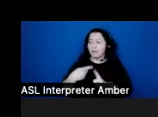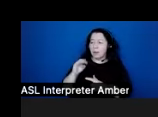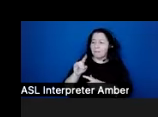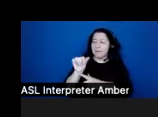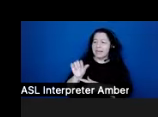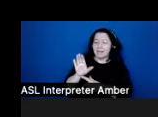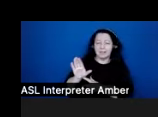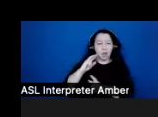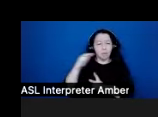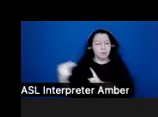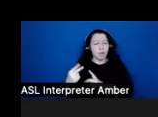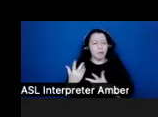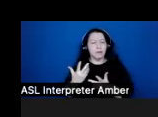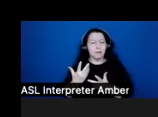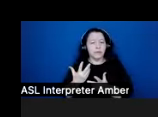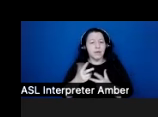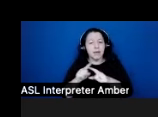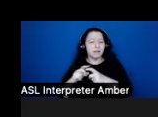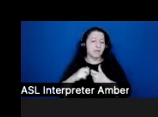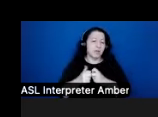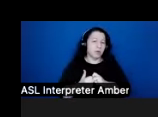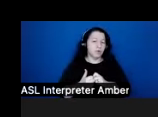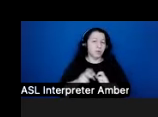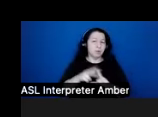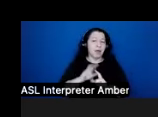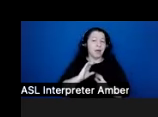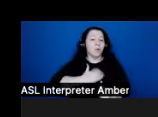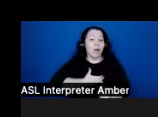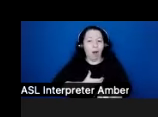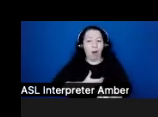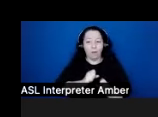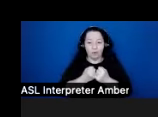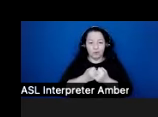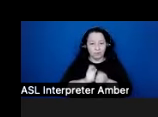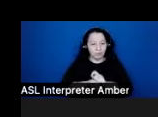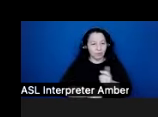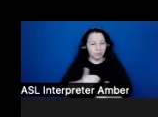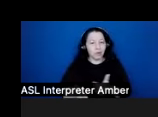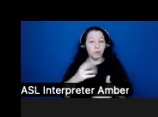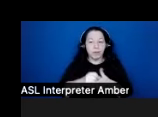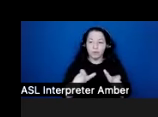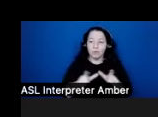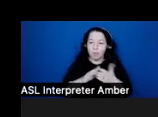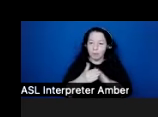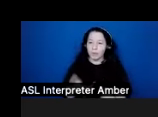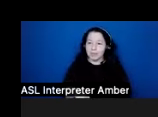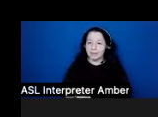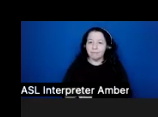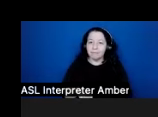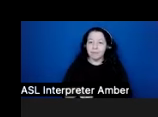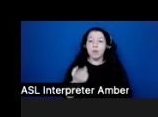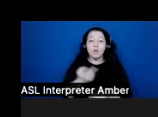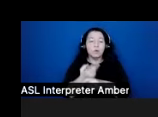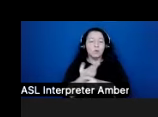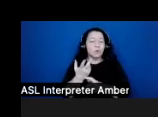just issues that are relevant to our social change processes, right, in tribal communities. And then utilizing elders